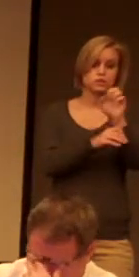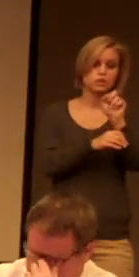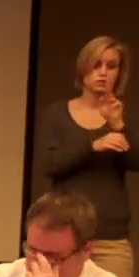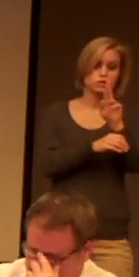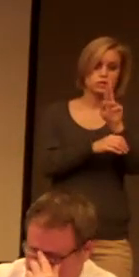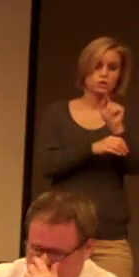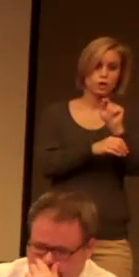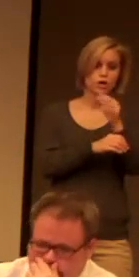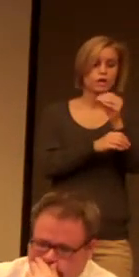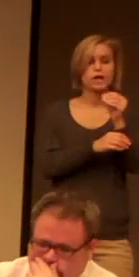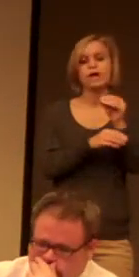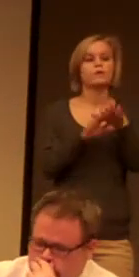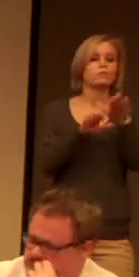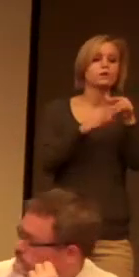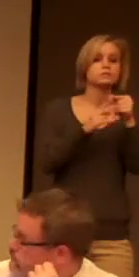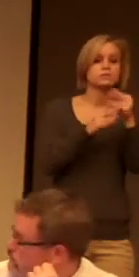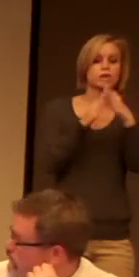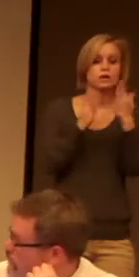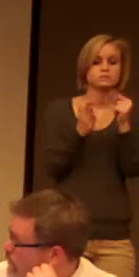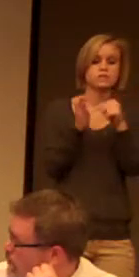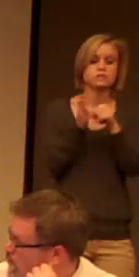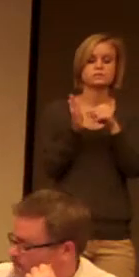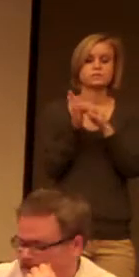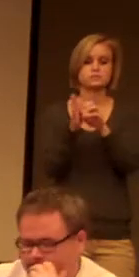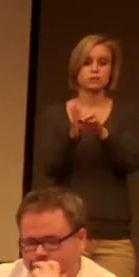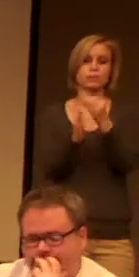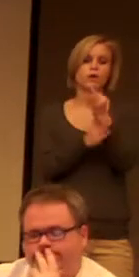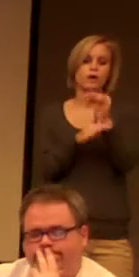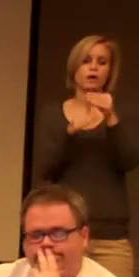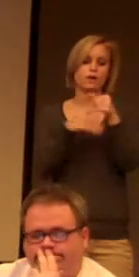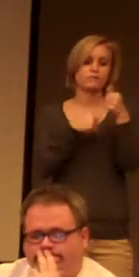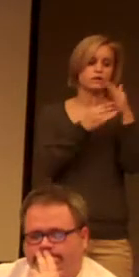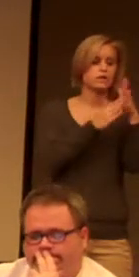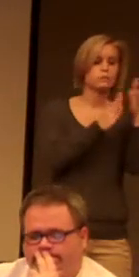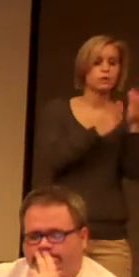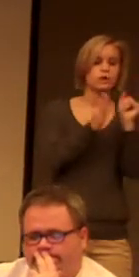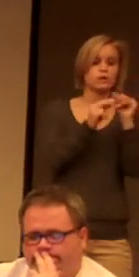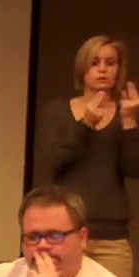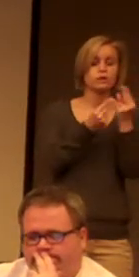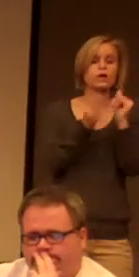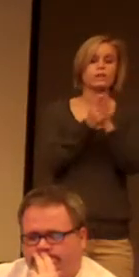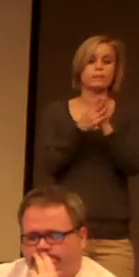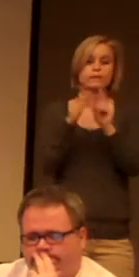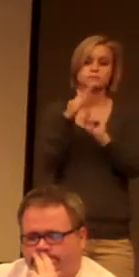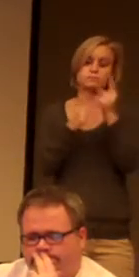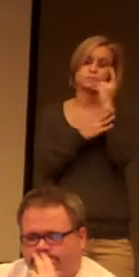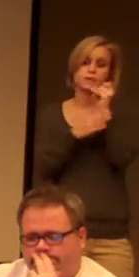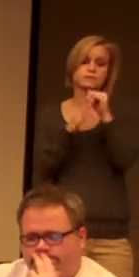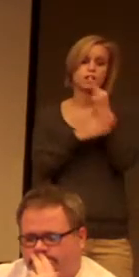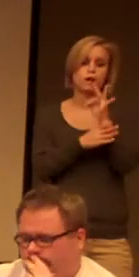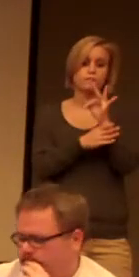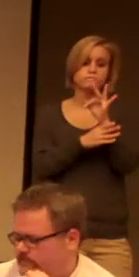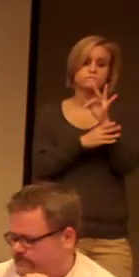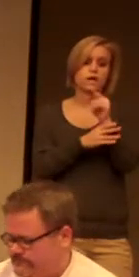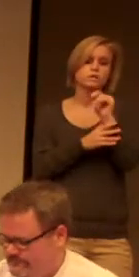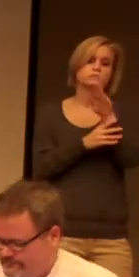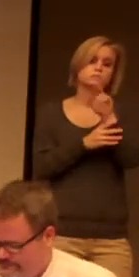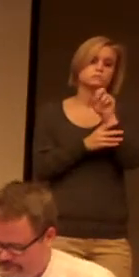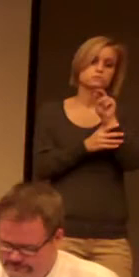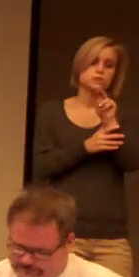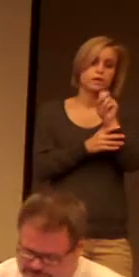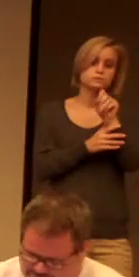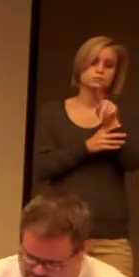house. This is an example of a neighborhood that develops because of transportation. And